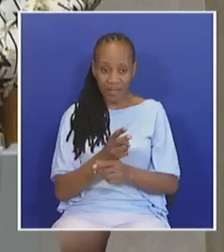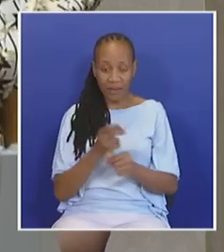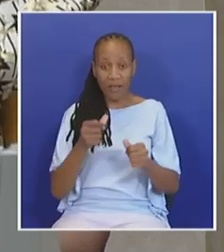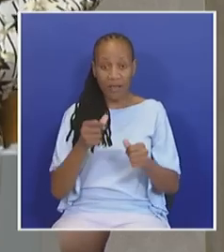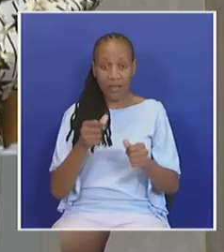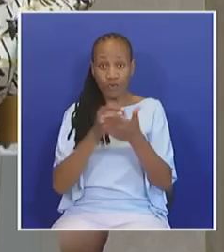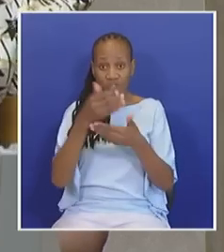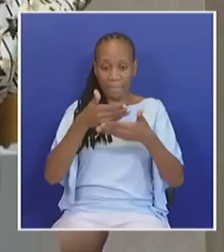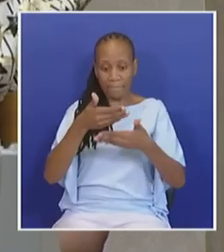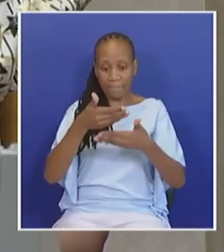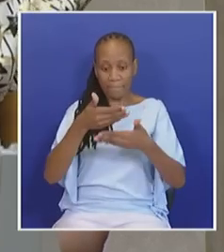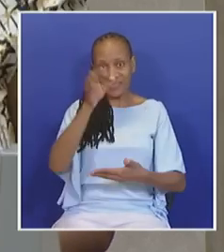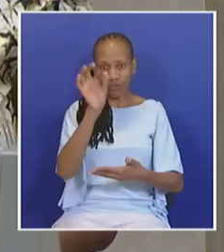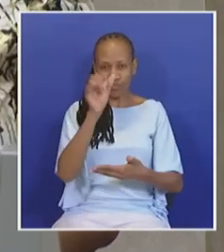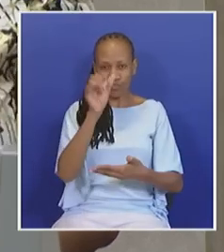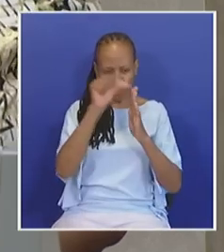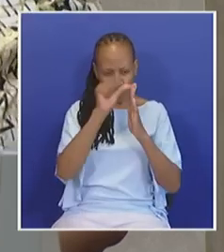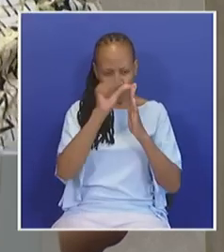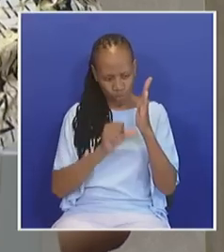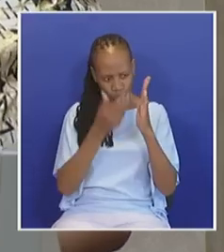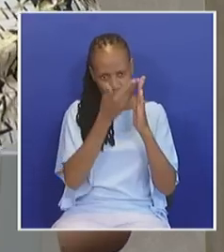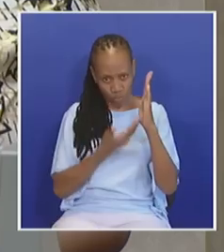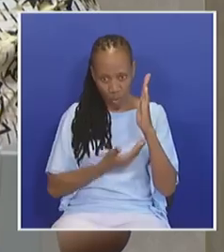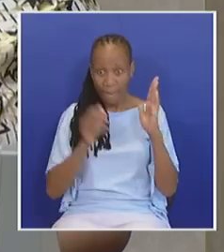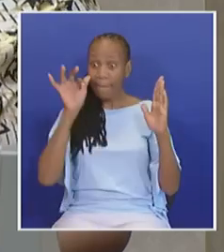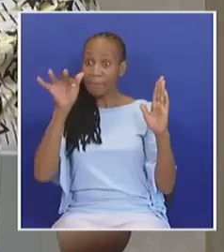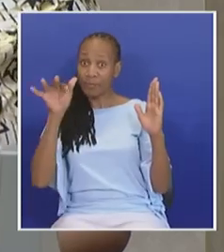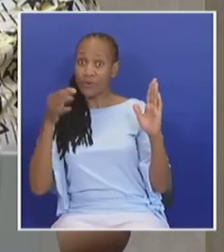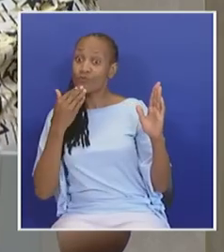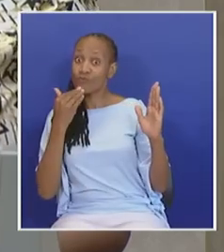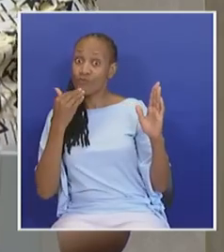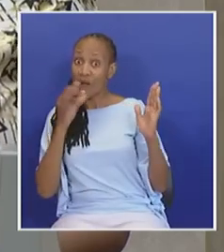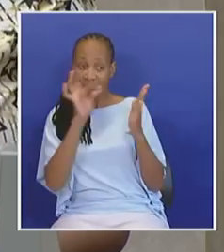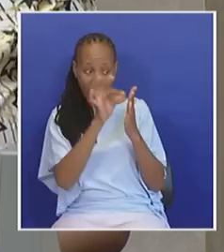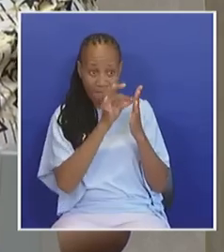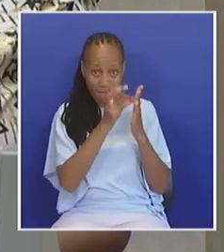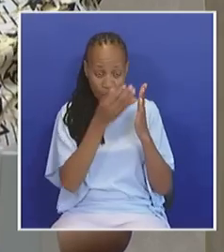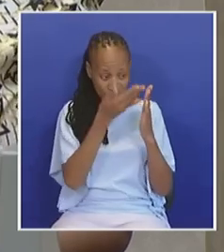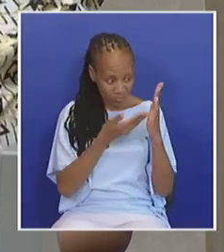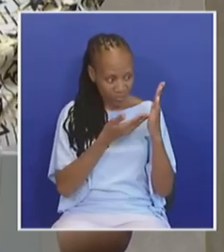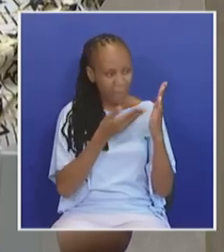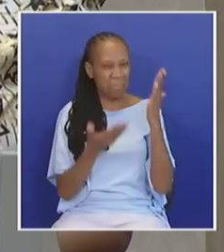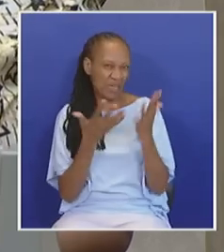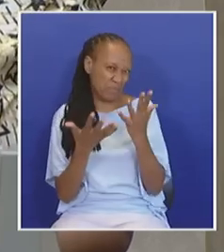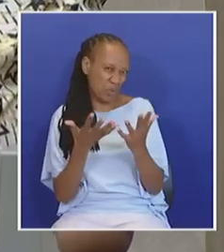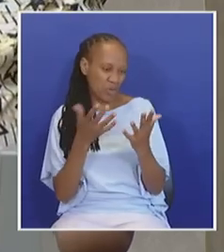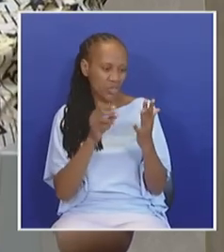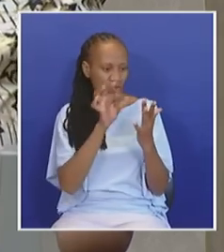papers to voters when they make a material error or want to change their